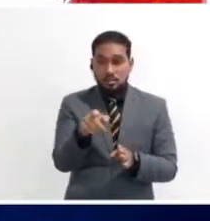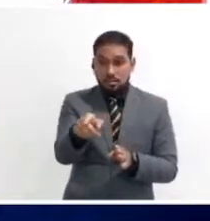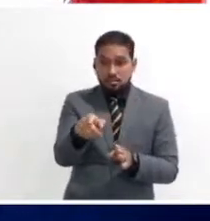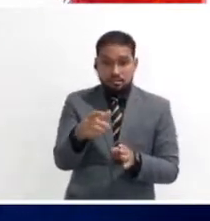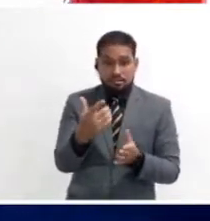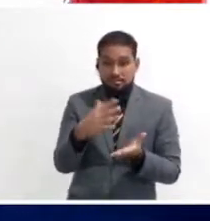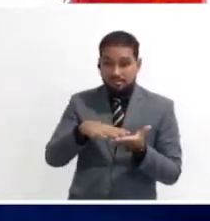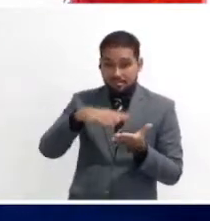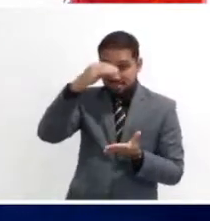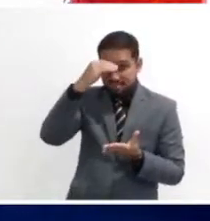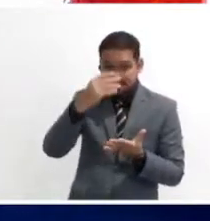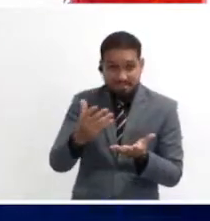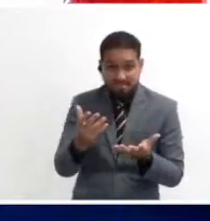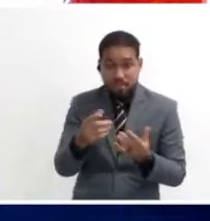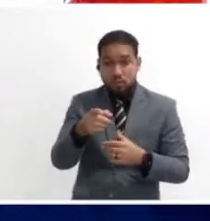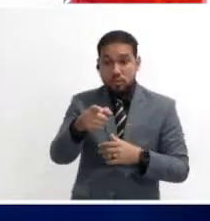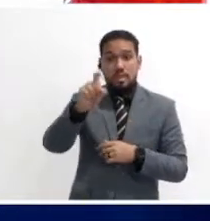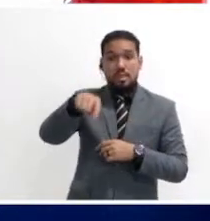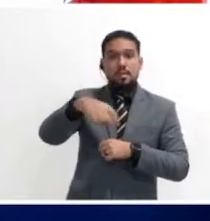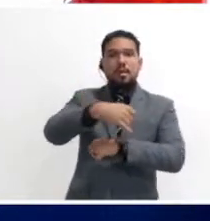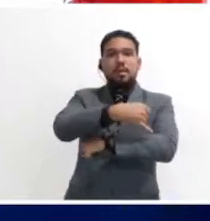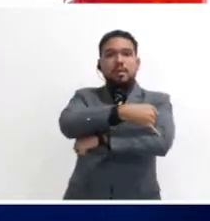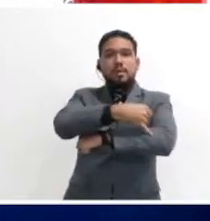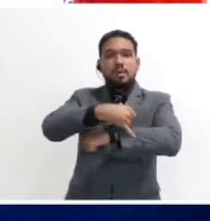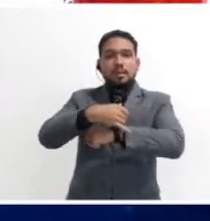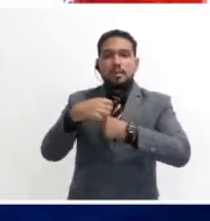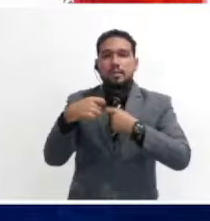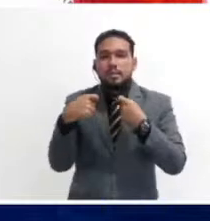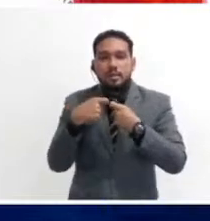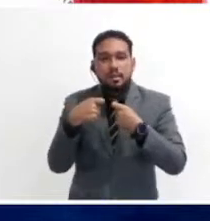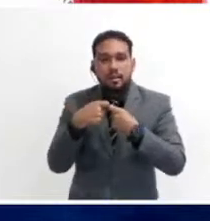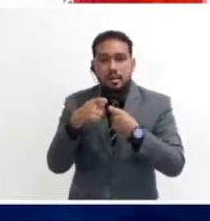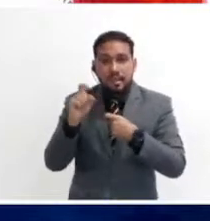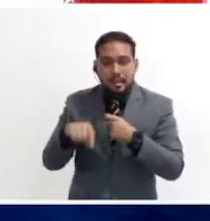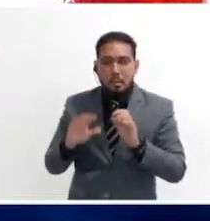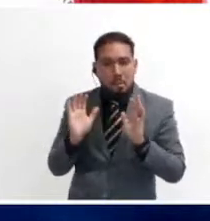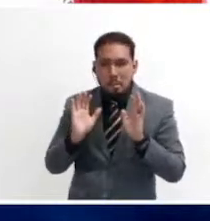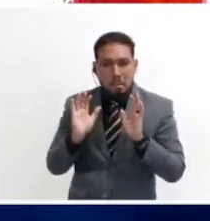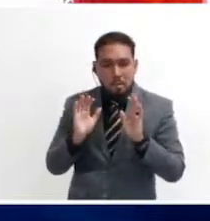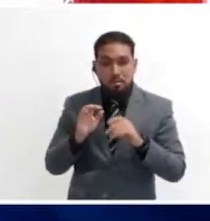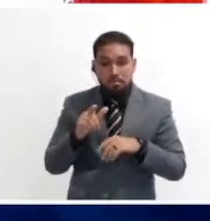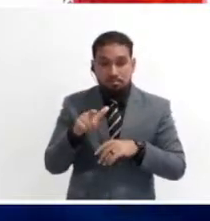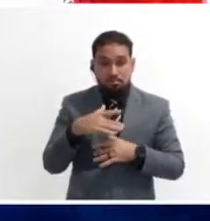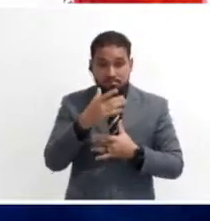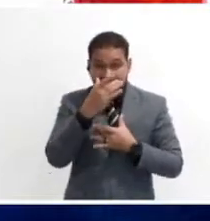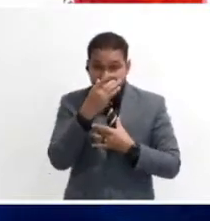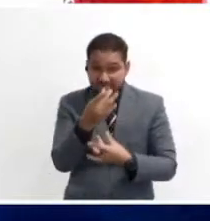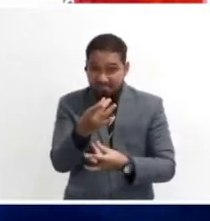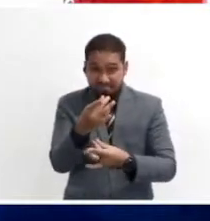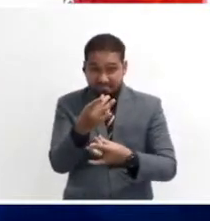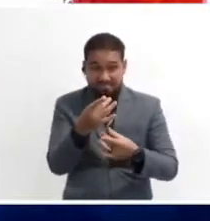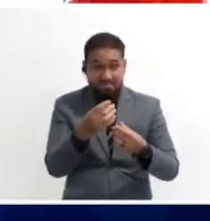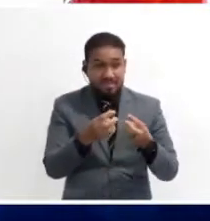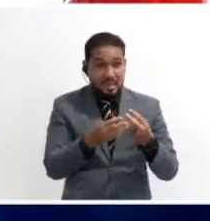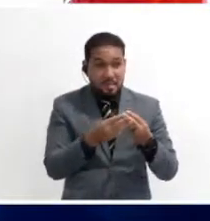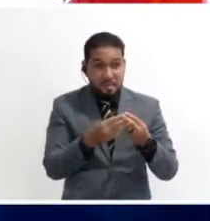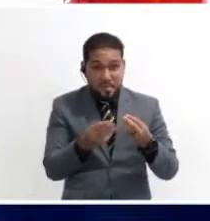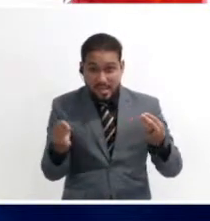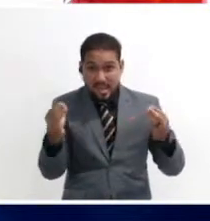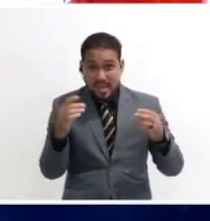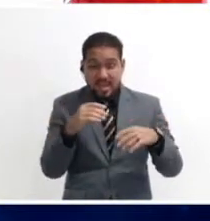You could be interested in material science. You could be interested in